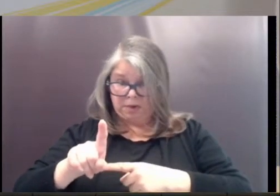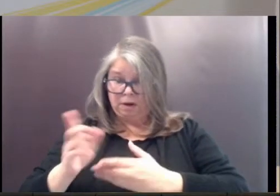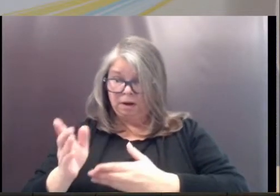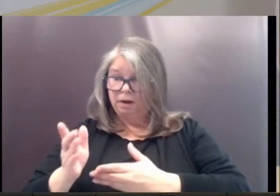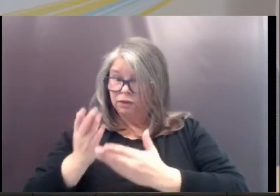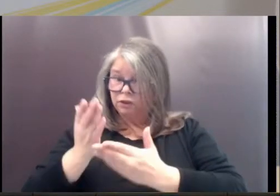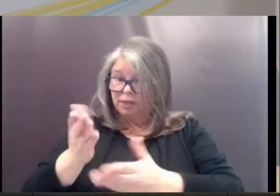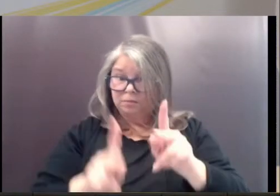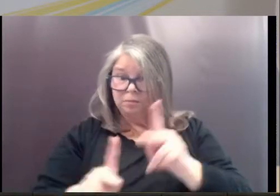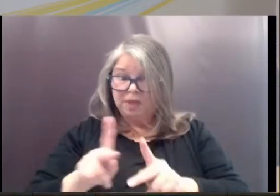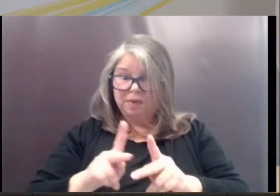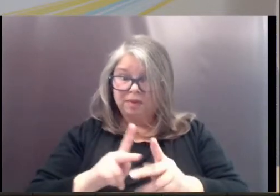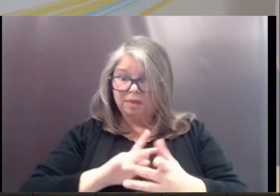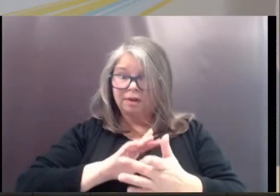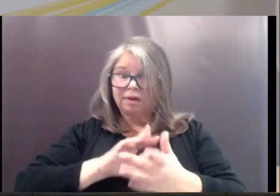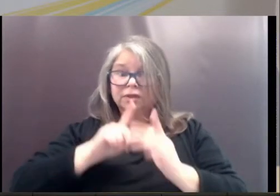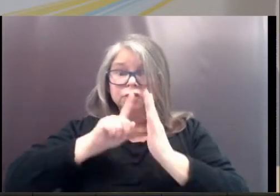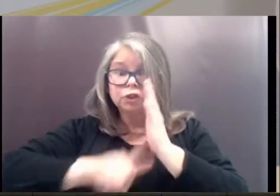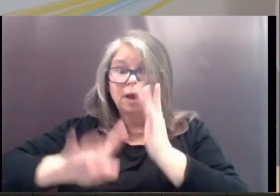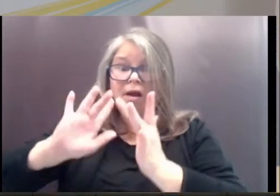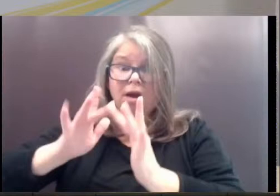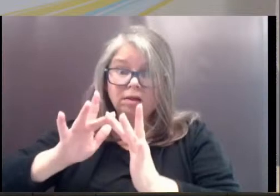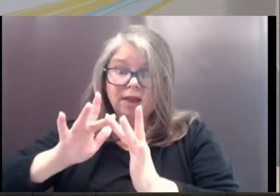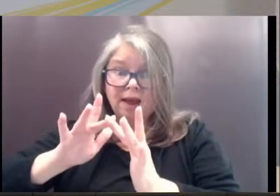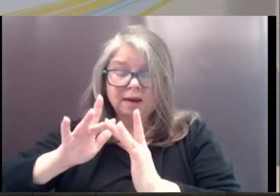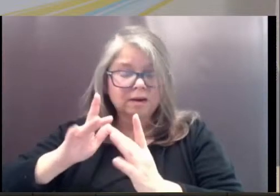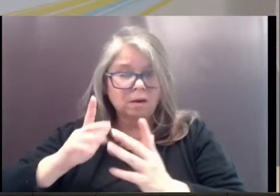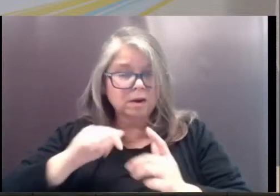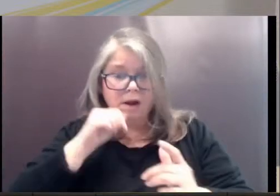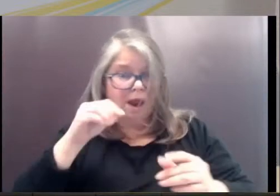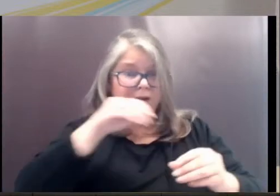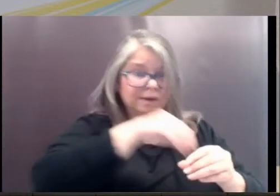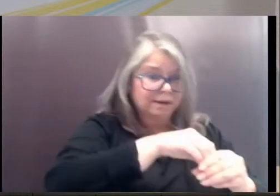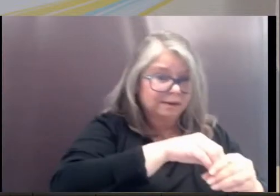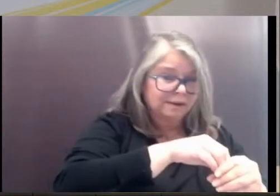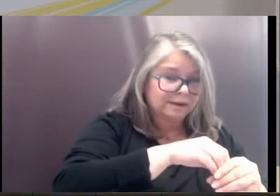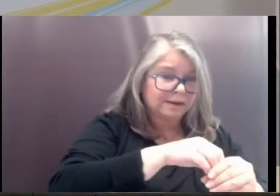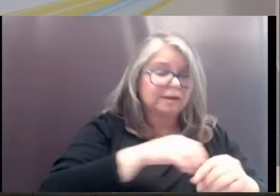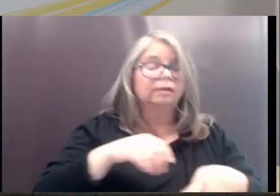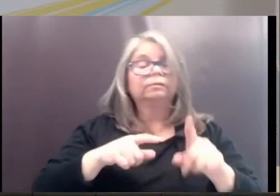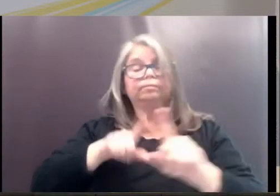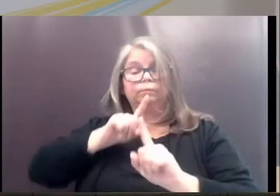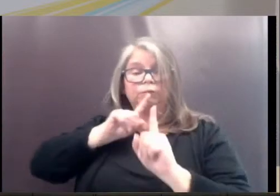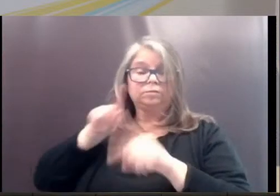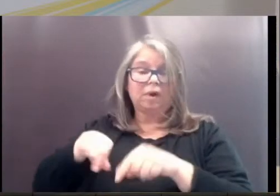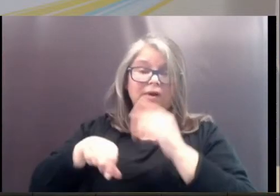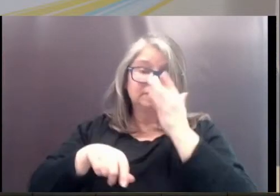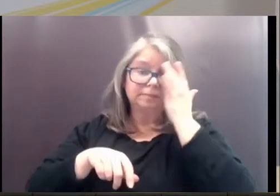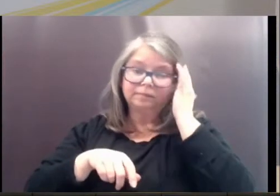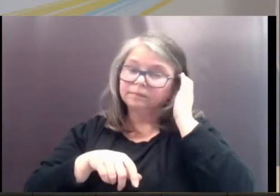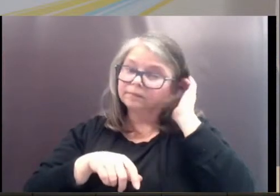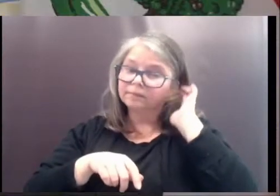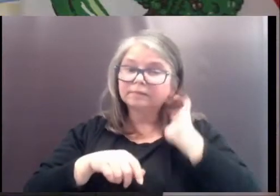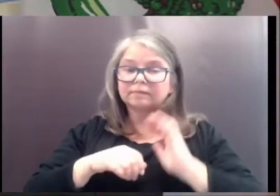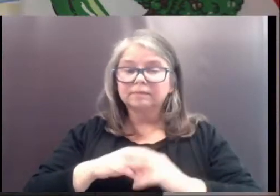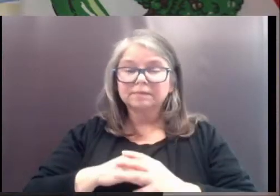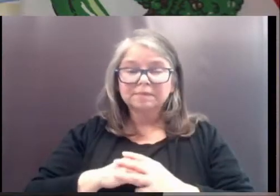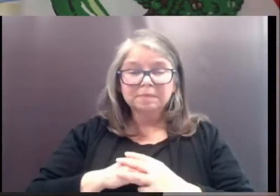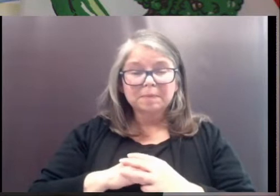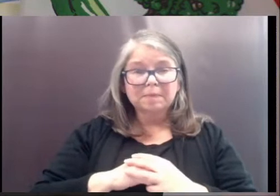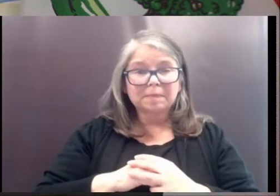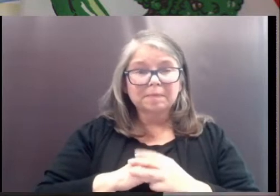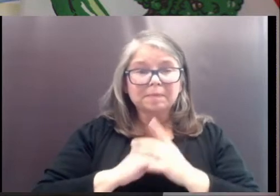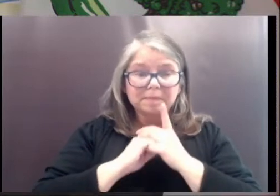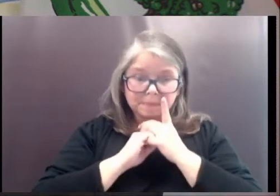vehicles? I'll let Marion answer that part of the question. Yes, as far as I know, Louise,